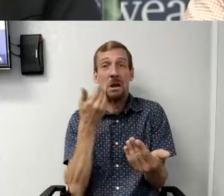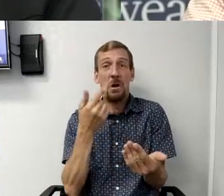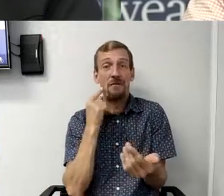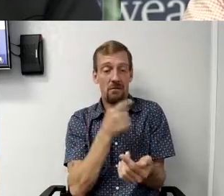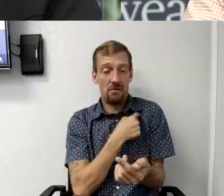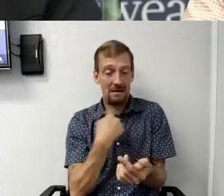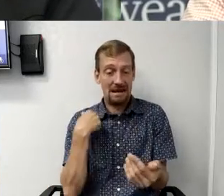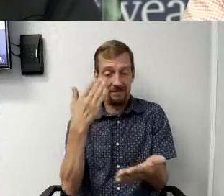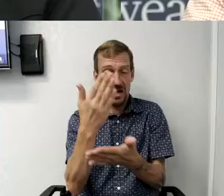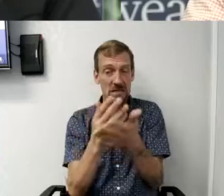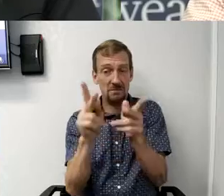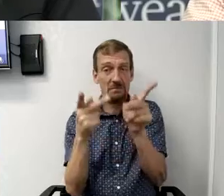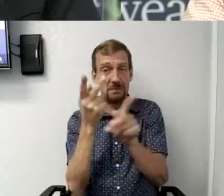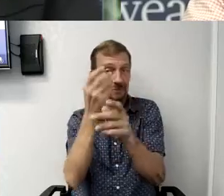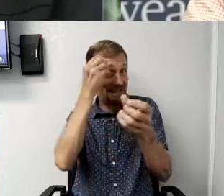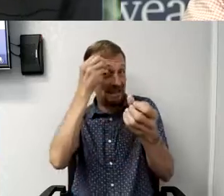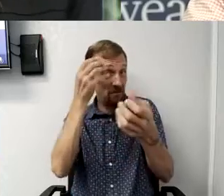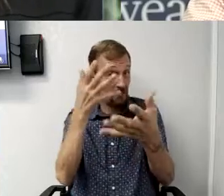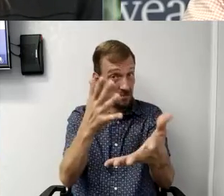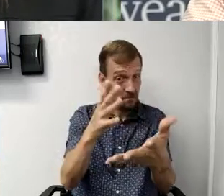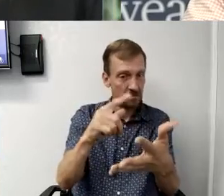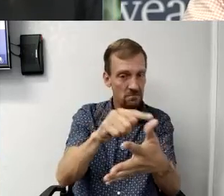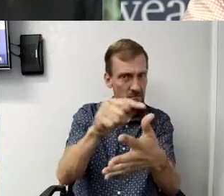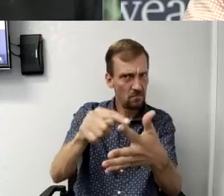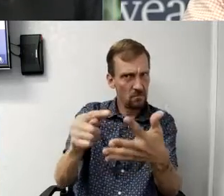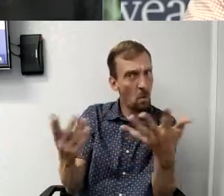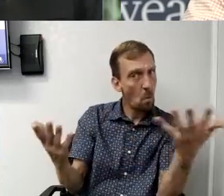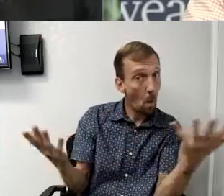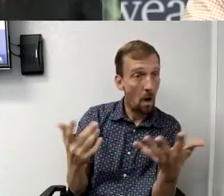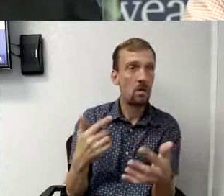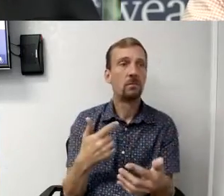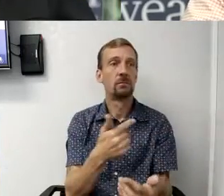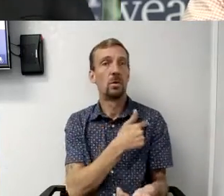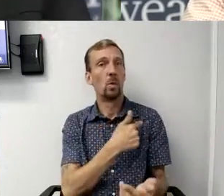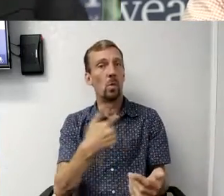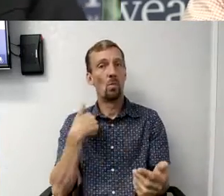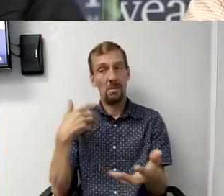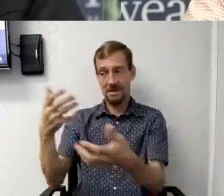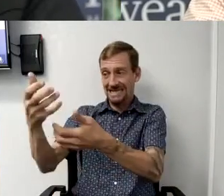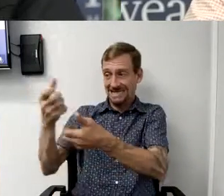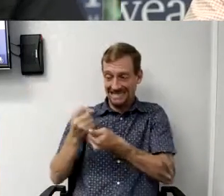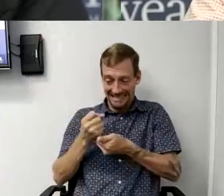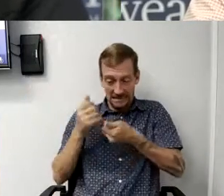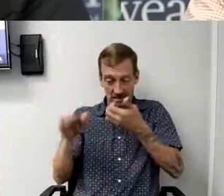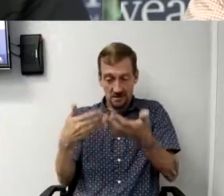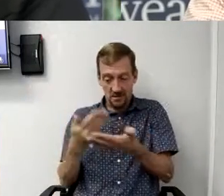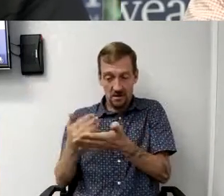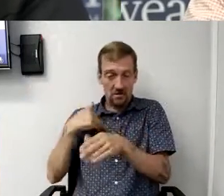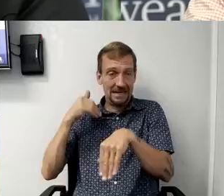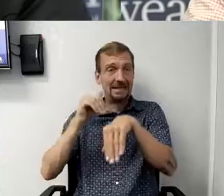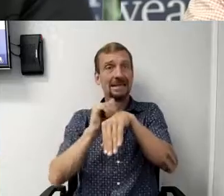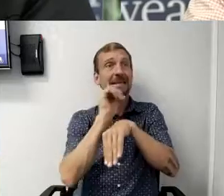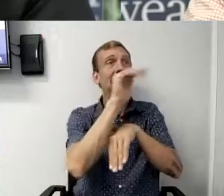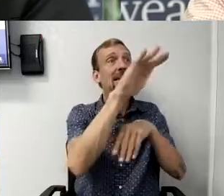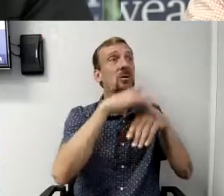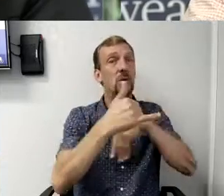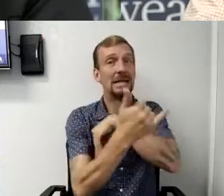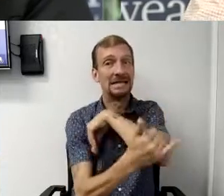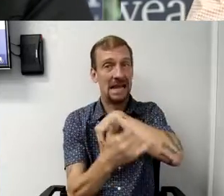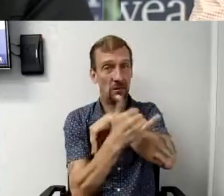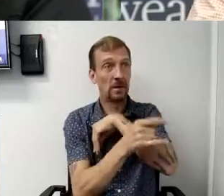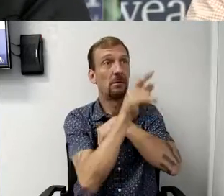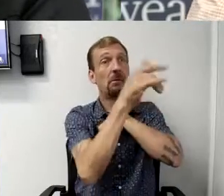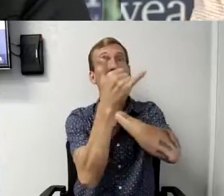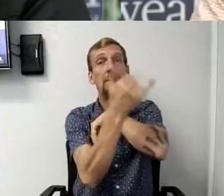at. And our numbers do contribute to the county numbers. We send everything in, and so when the county puts their positivity